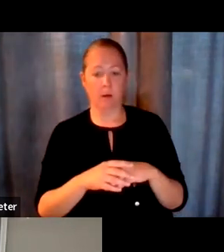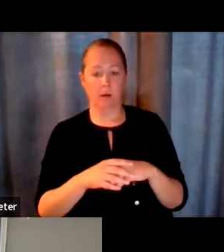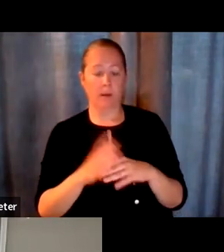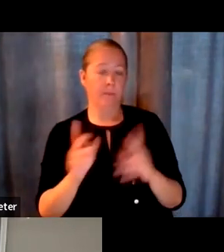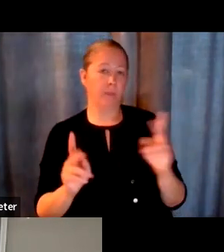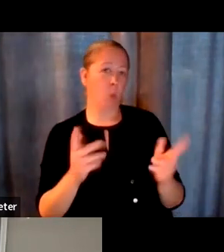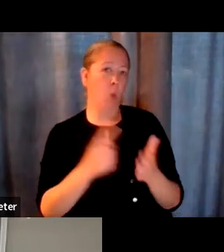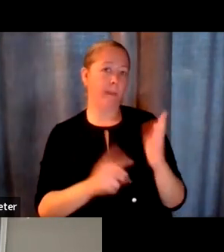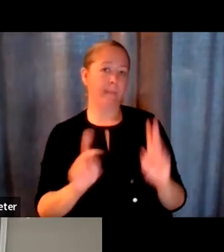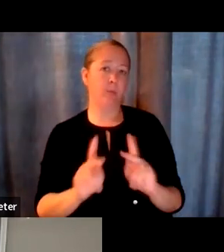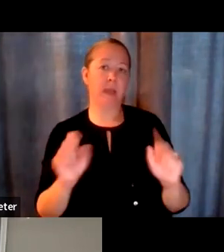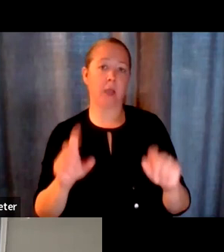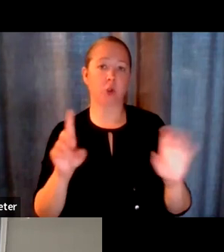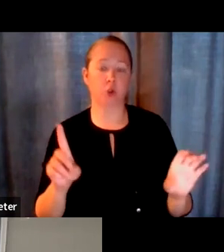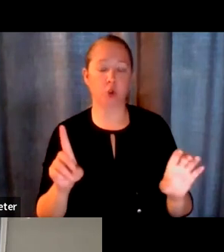moving forward.